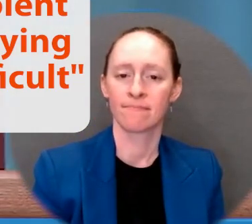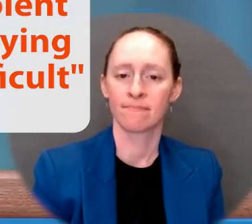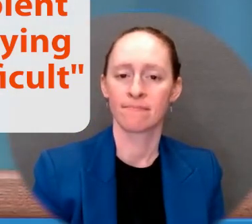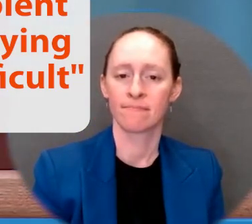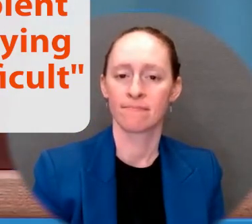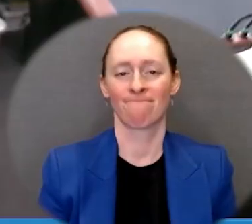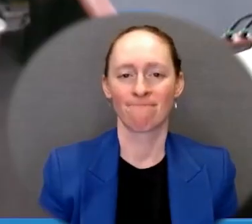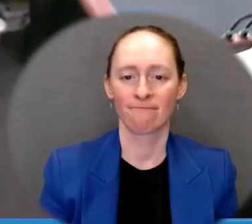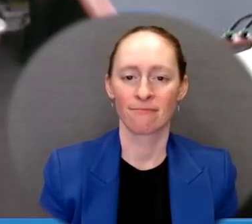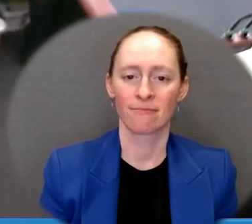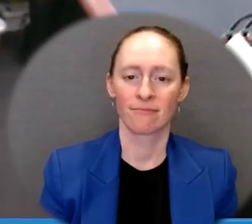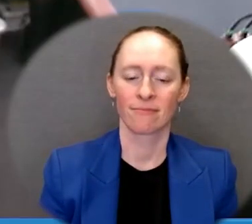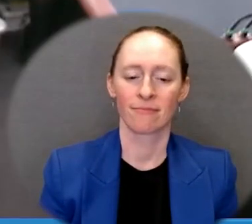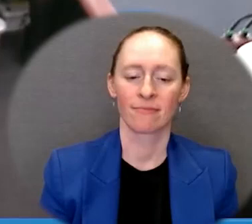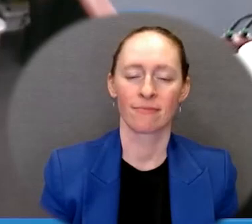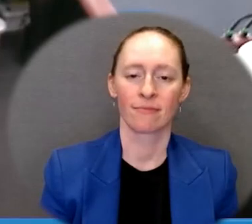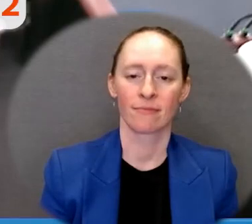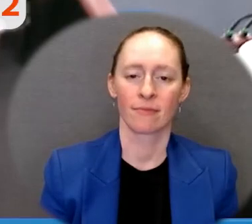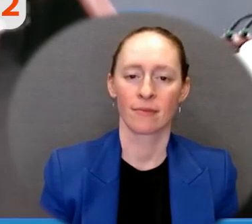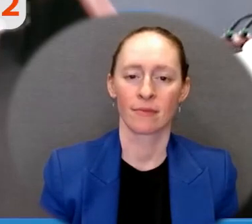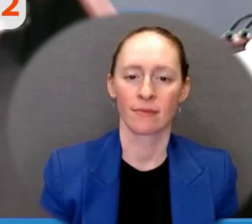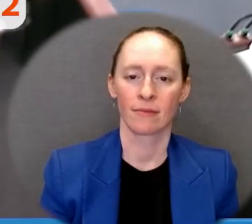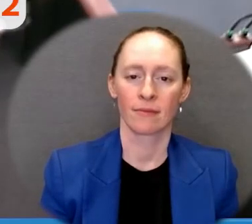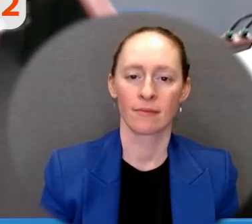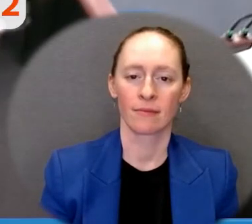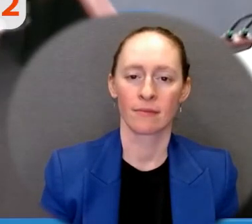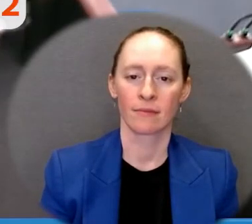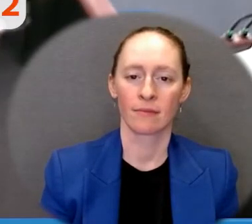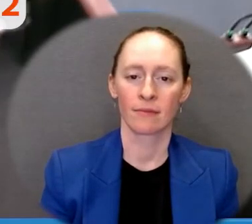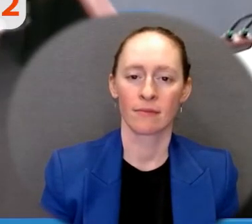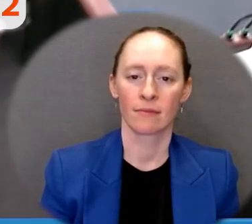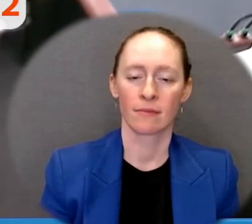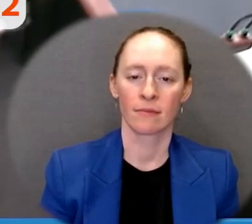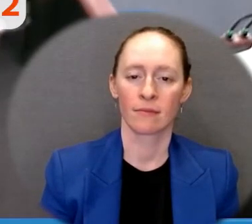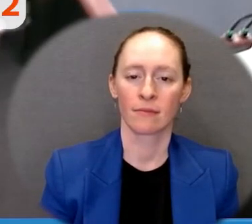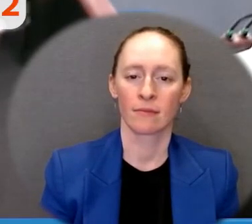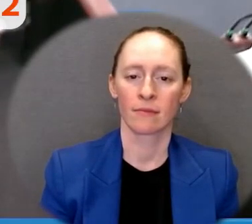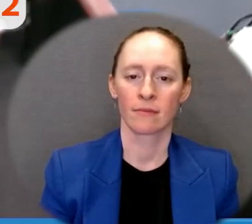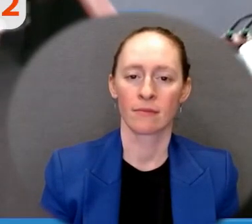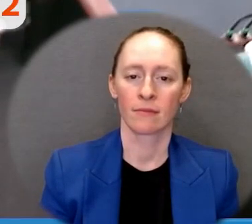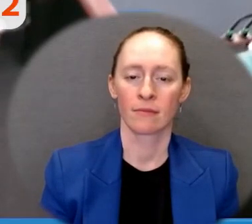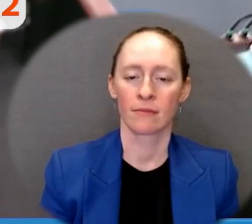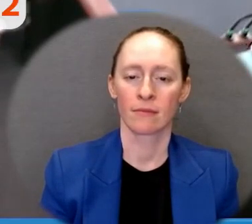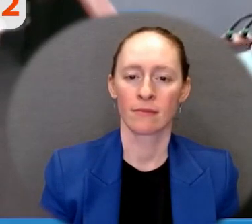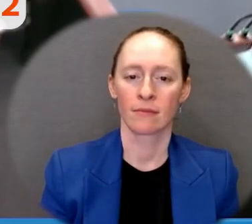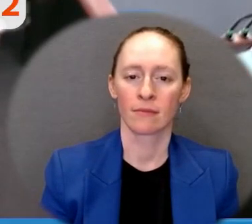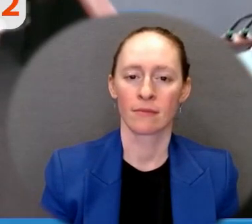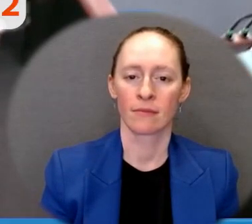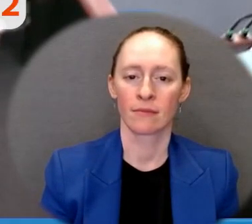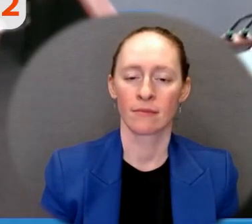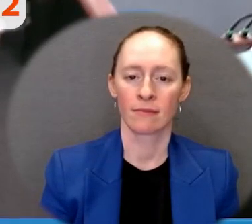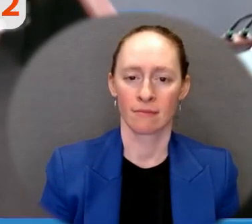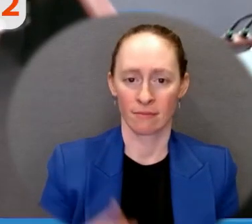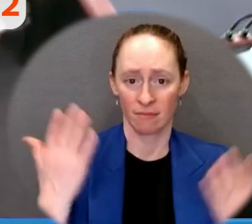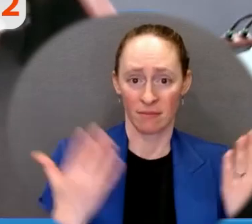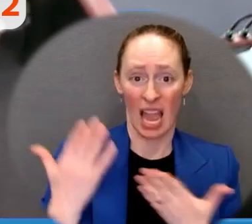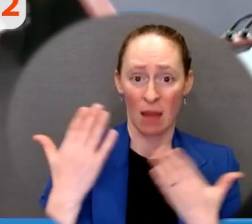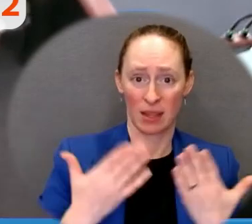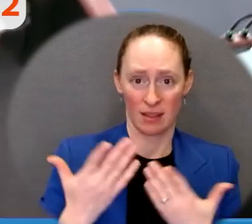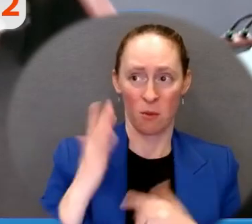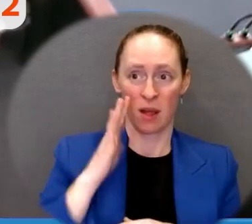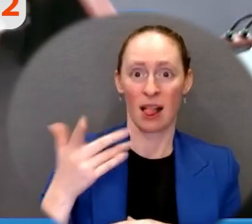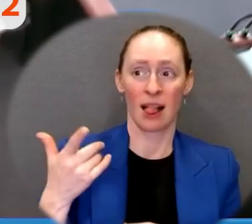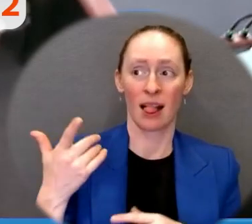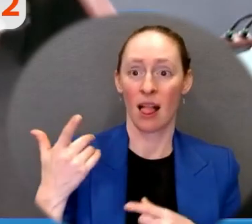right, to your point. Question on just the precedent that this might possibly set. I guess, what would the president's message be